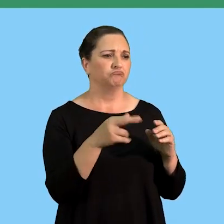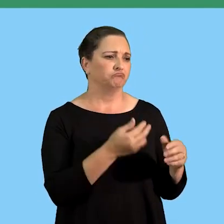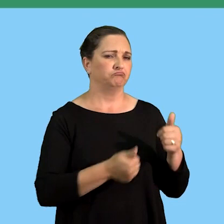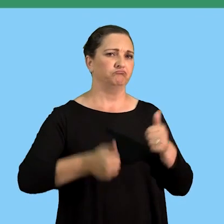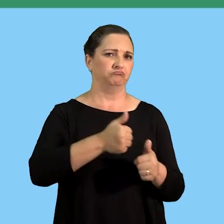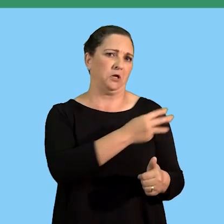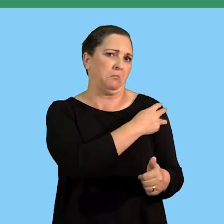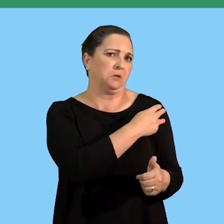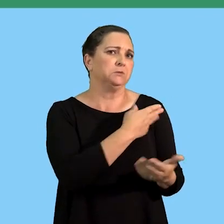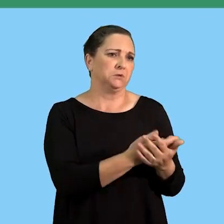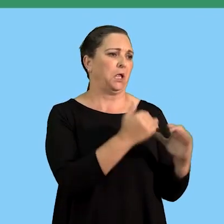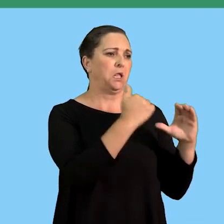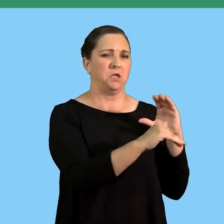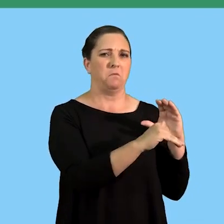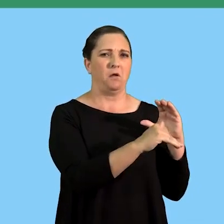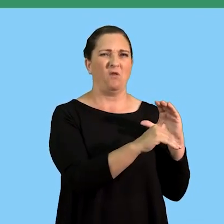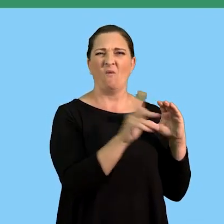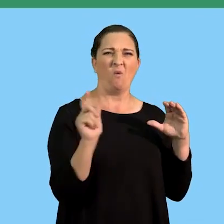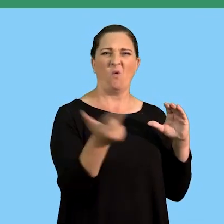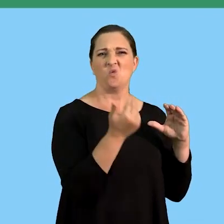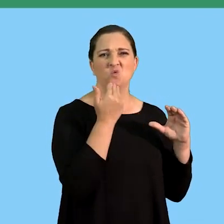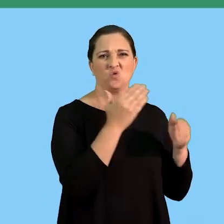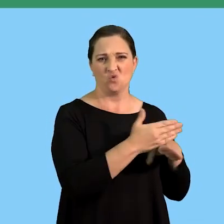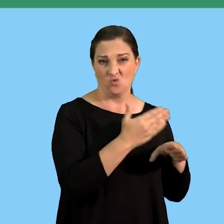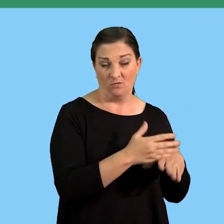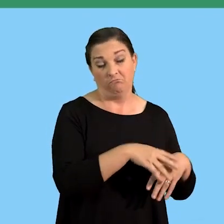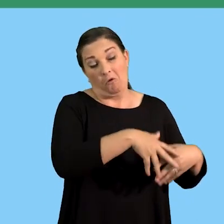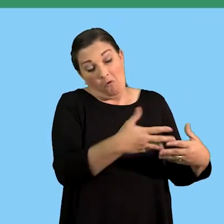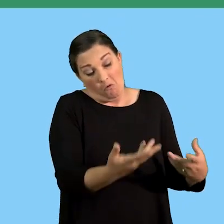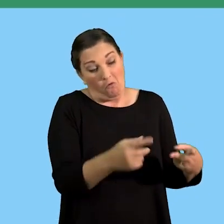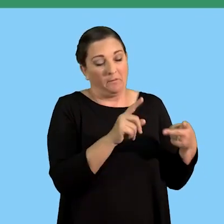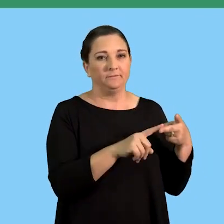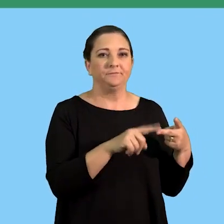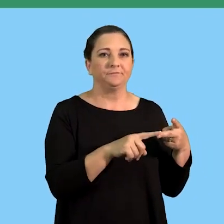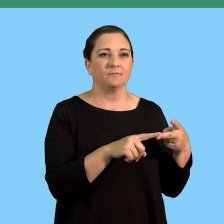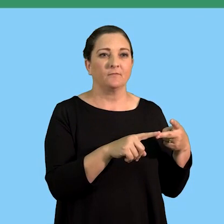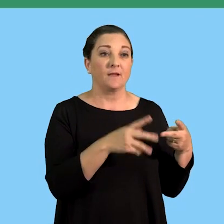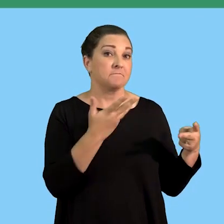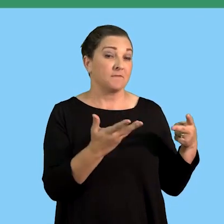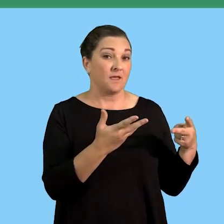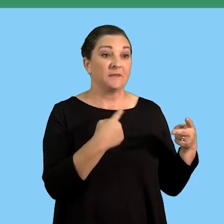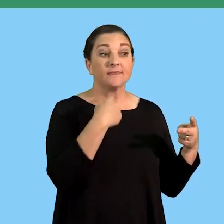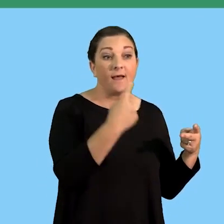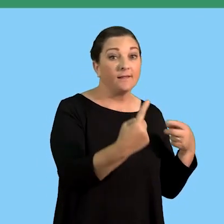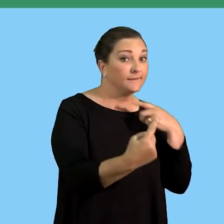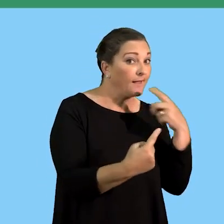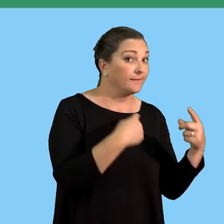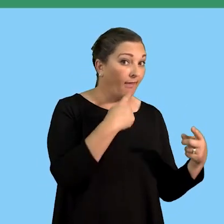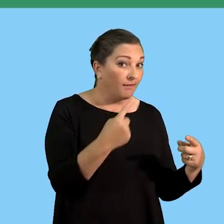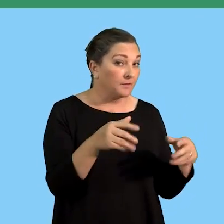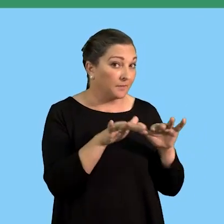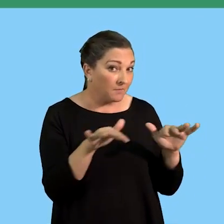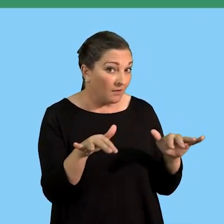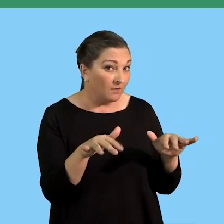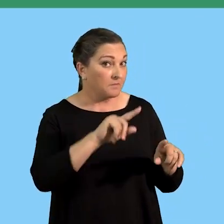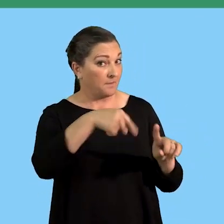manager can simply just send emails to the employees, or they can use the word of mouth approach